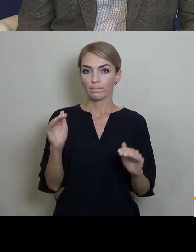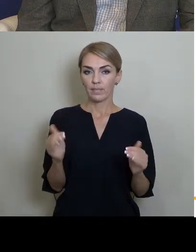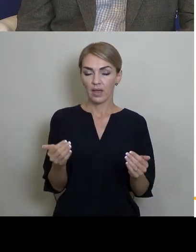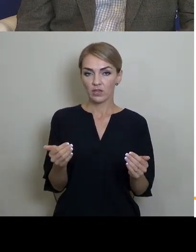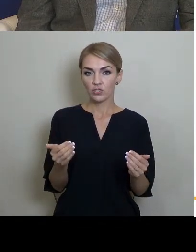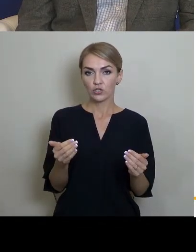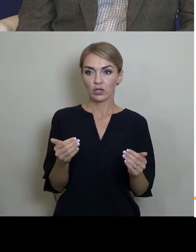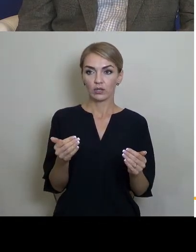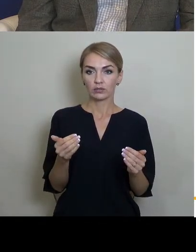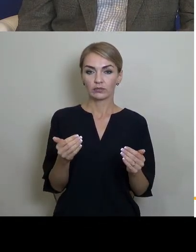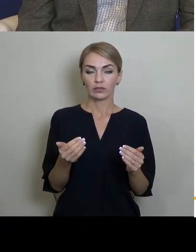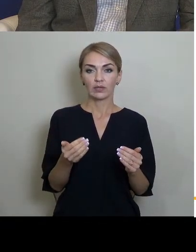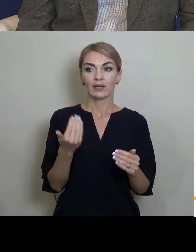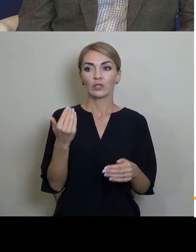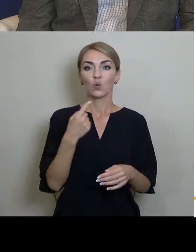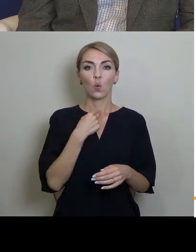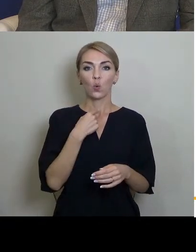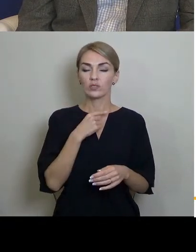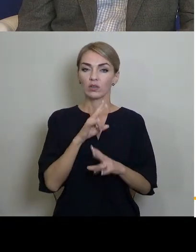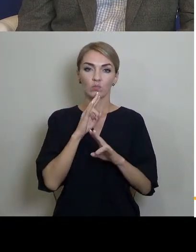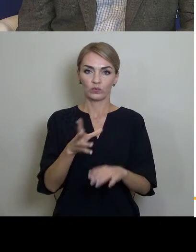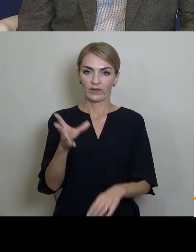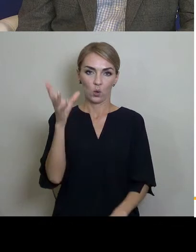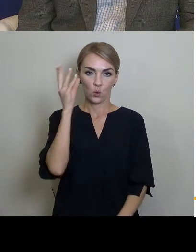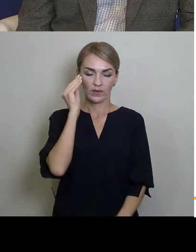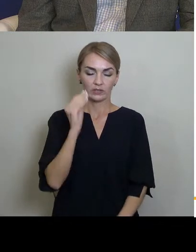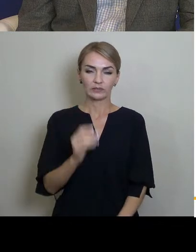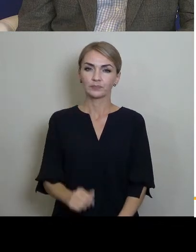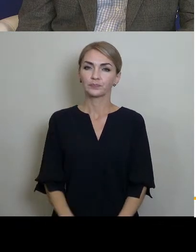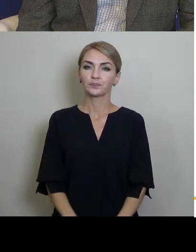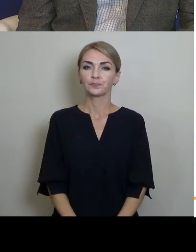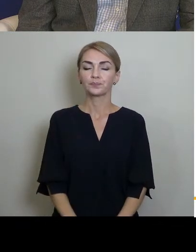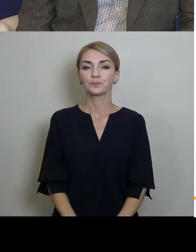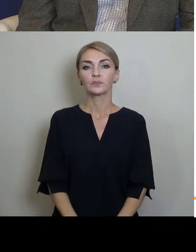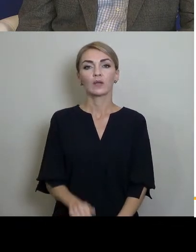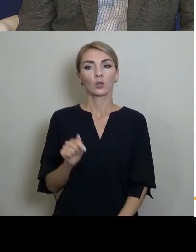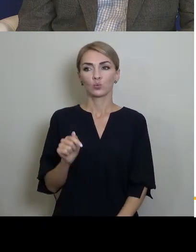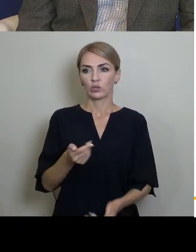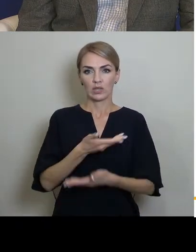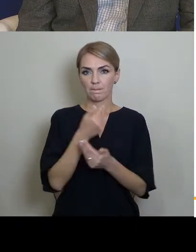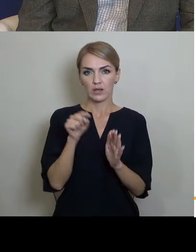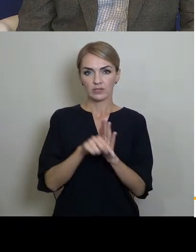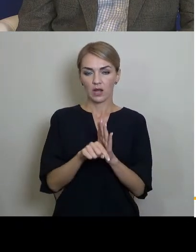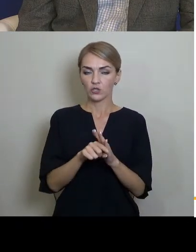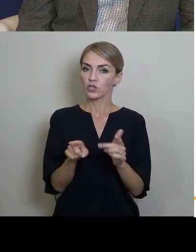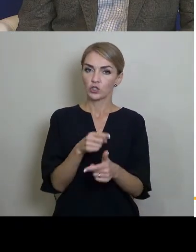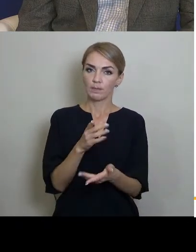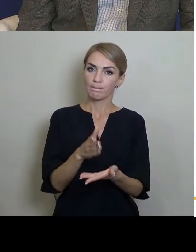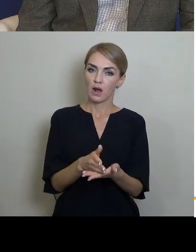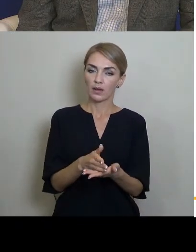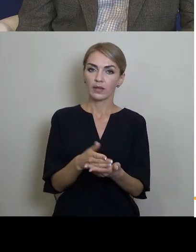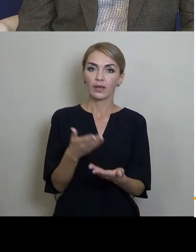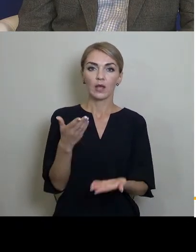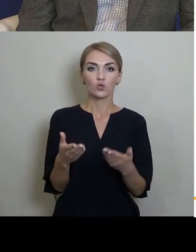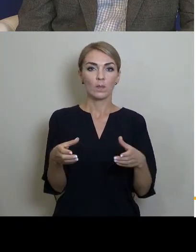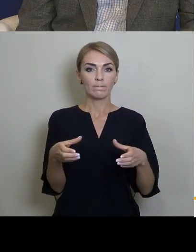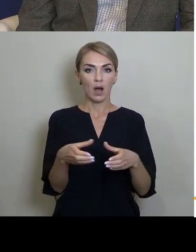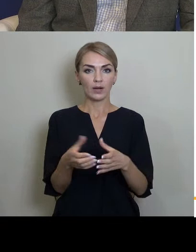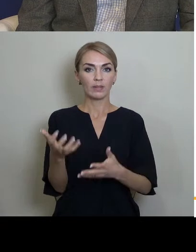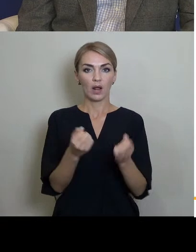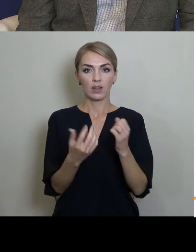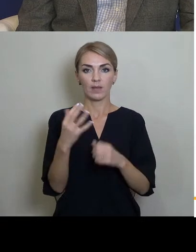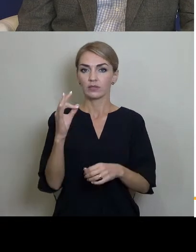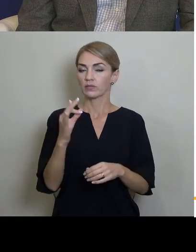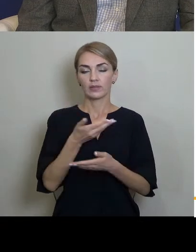that fewer votes, but they are not the votes for them are not going to be taken into account. Does it mean if